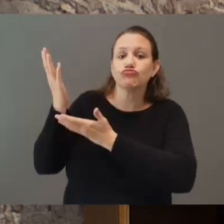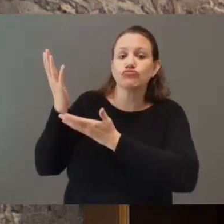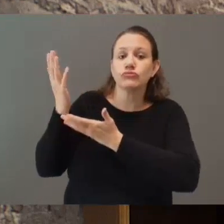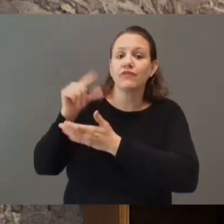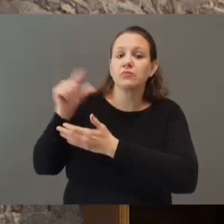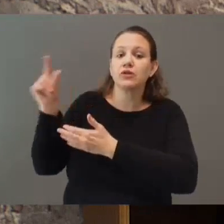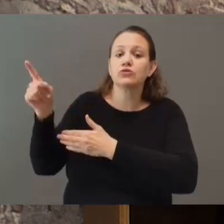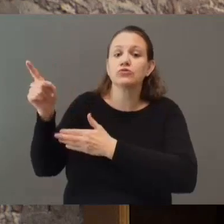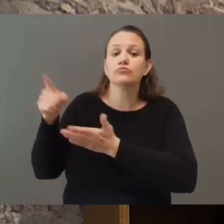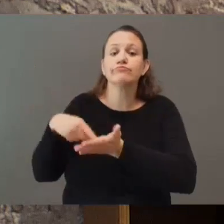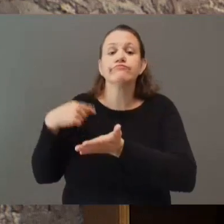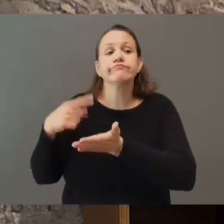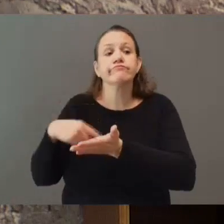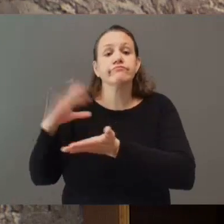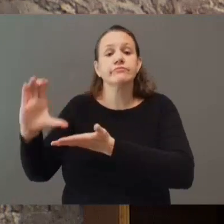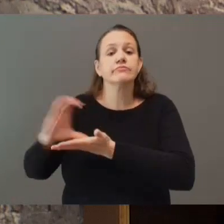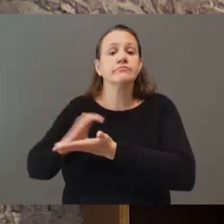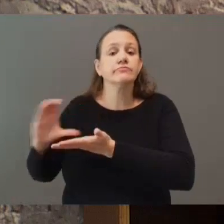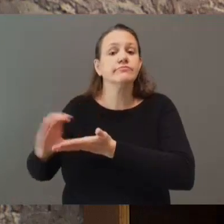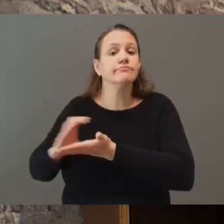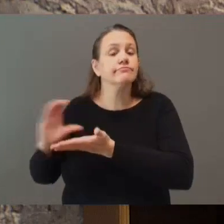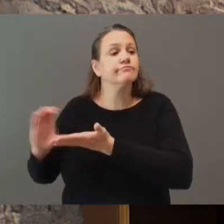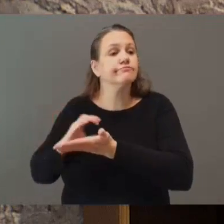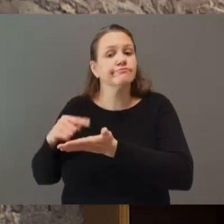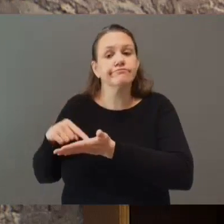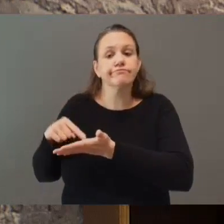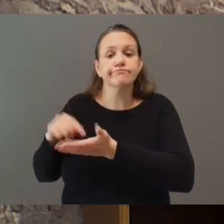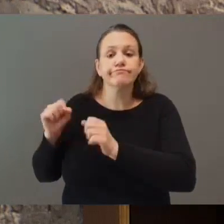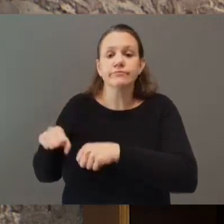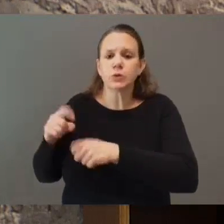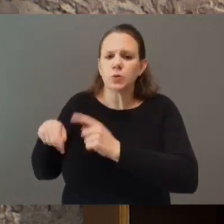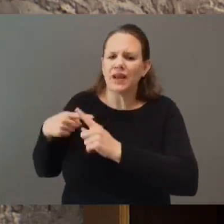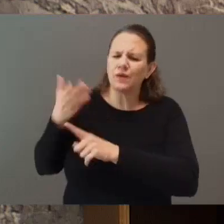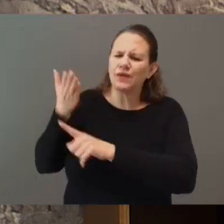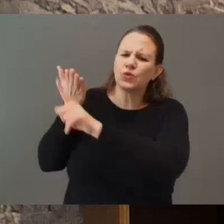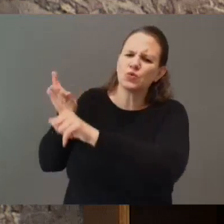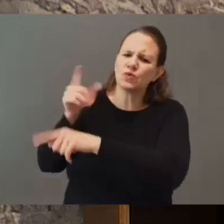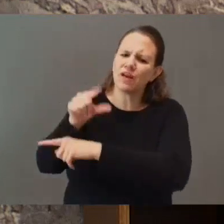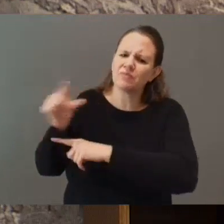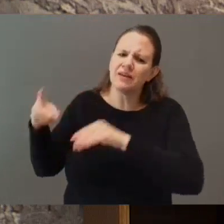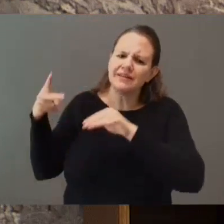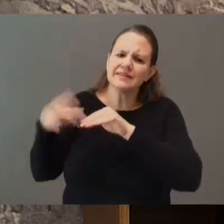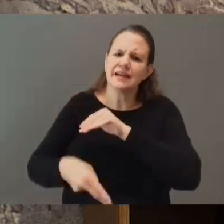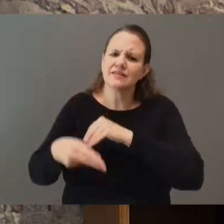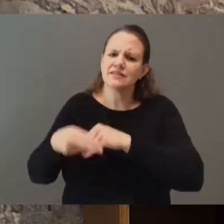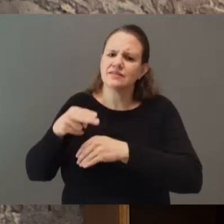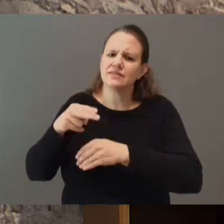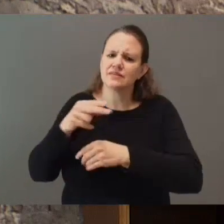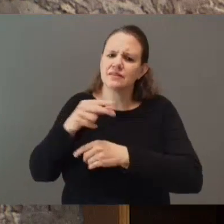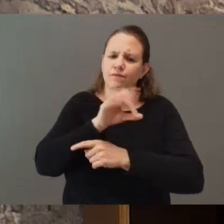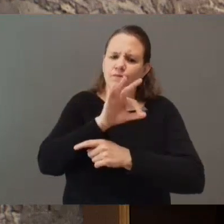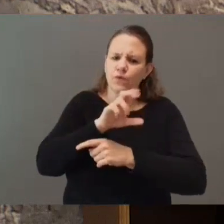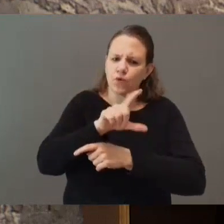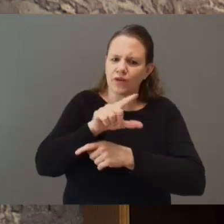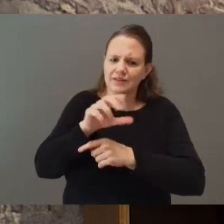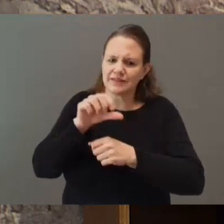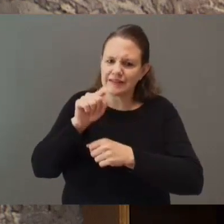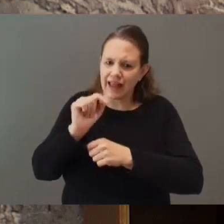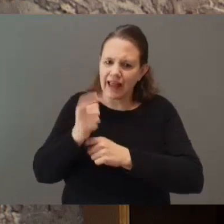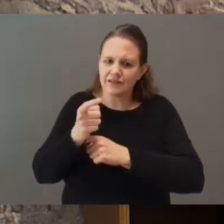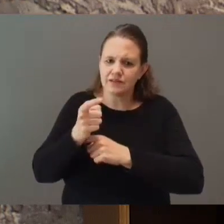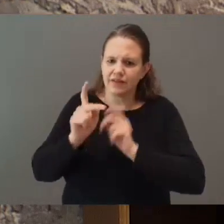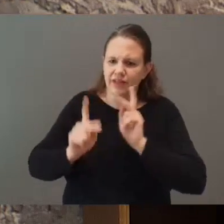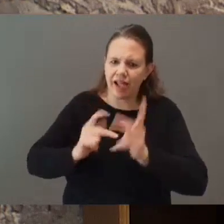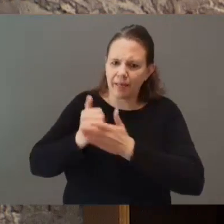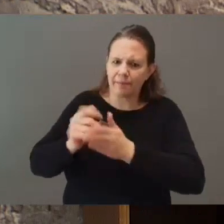fuel tax of up to 15 cents per litre, all of which will help to lower the cost of groceries. So my question to the Premier is this. Why is the Premier